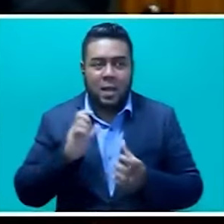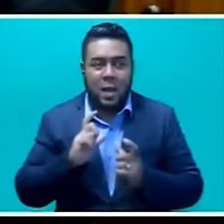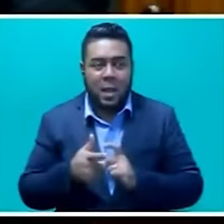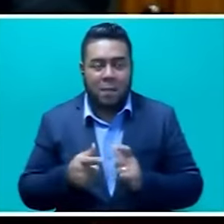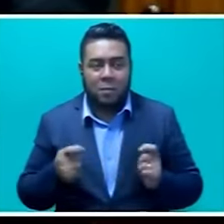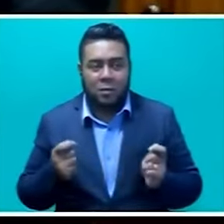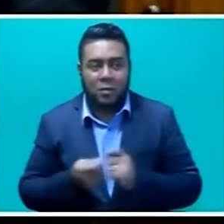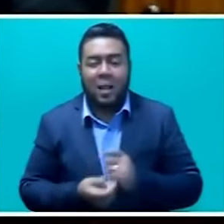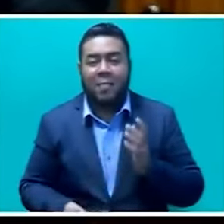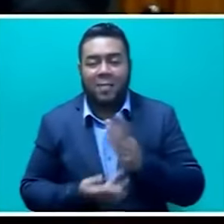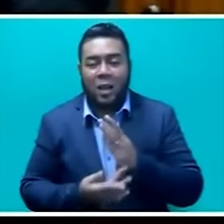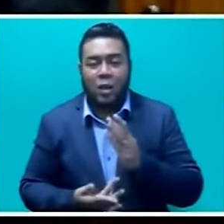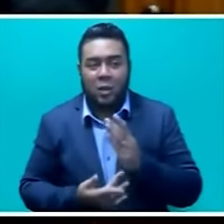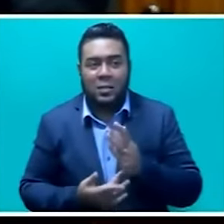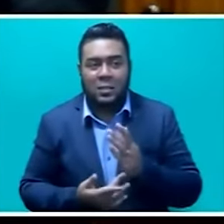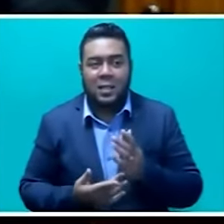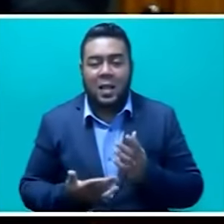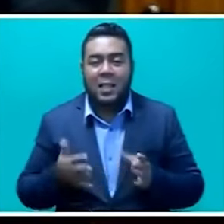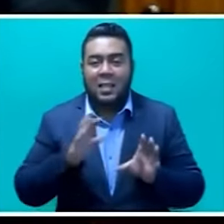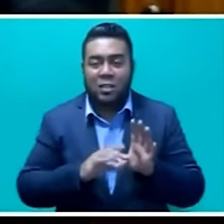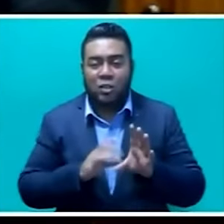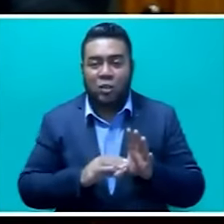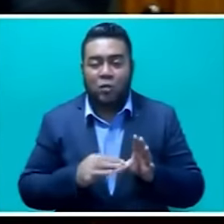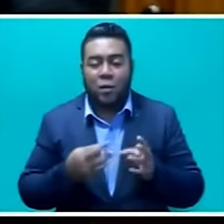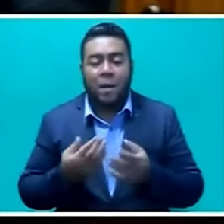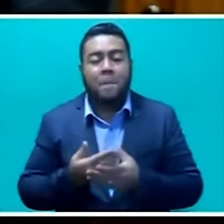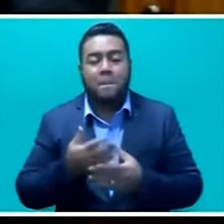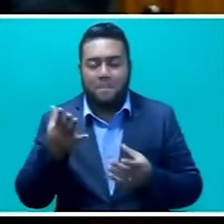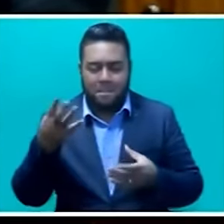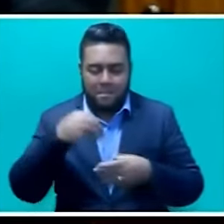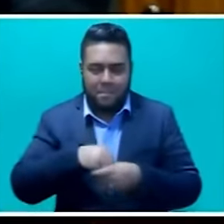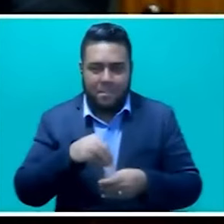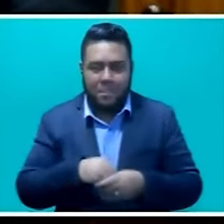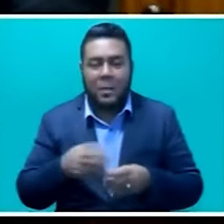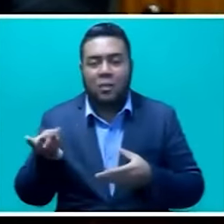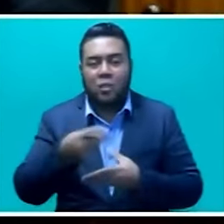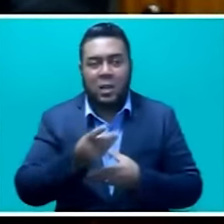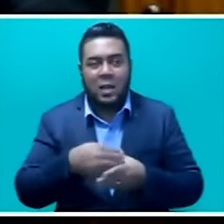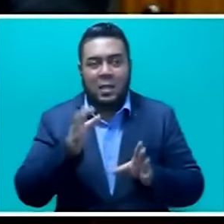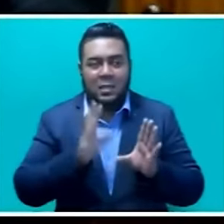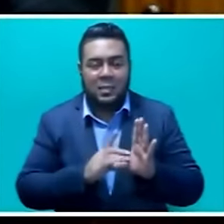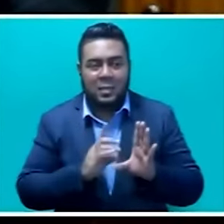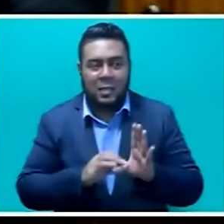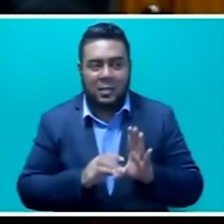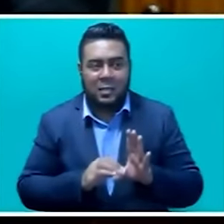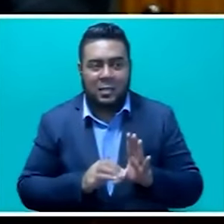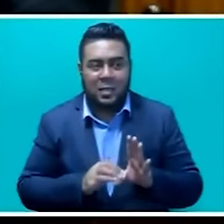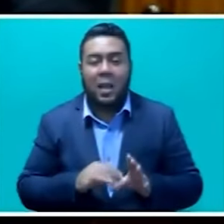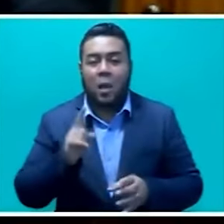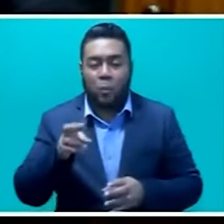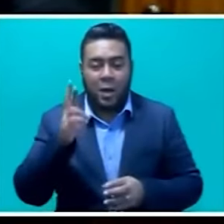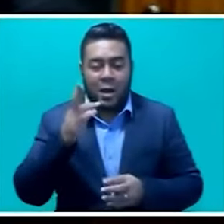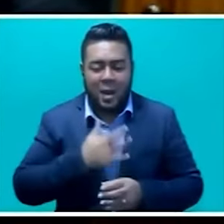crisis, technology, and the digital revolution, as well as inclusive gender data and statistics. I would like